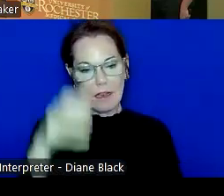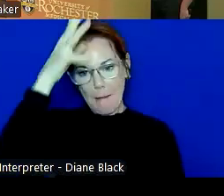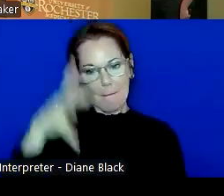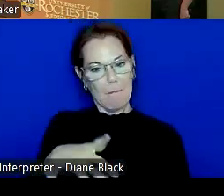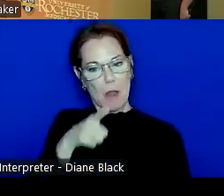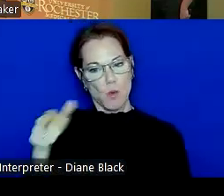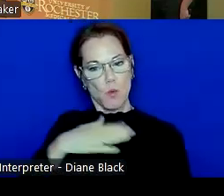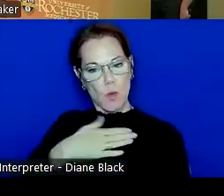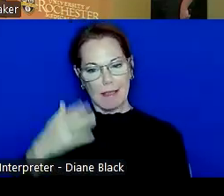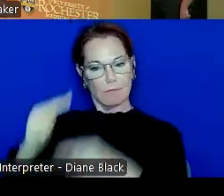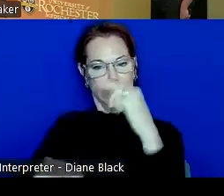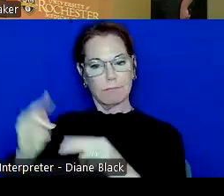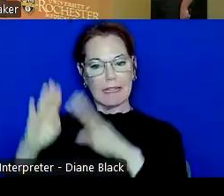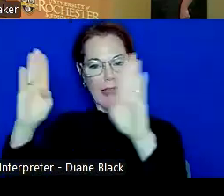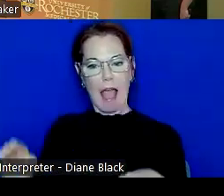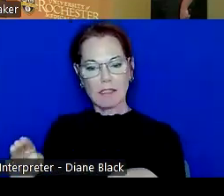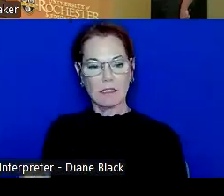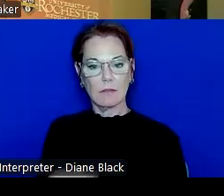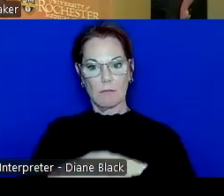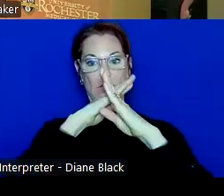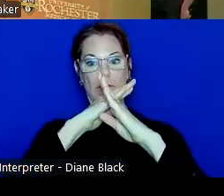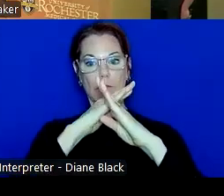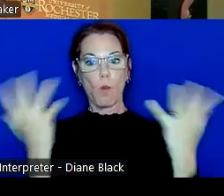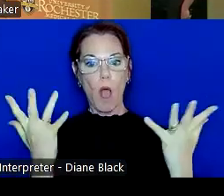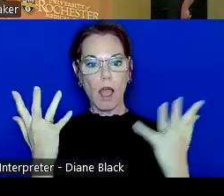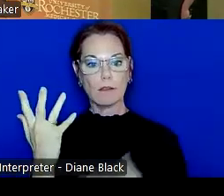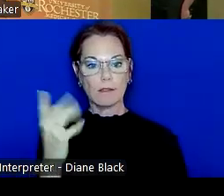housing. The only roadblock is you and me.